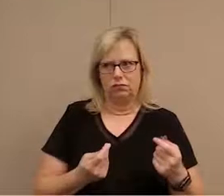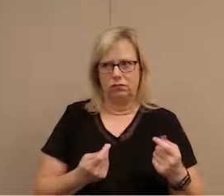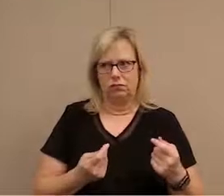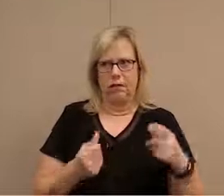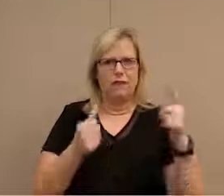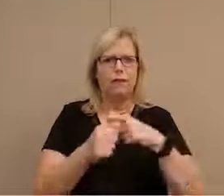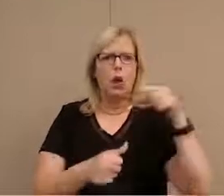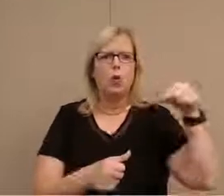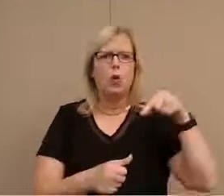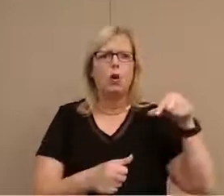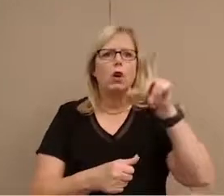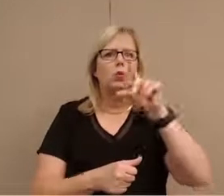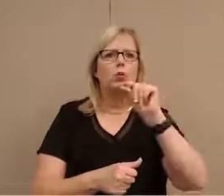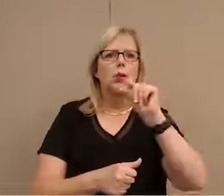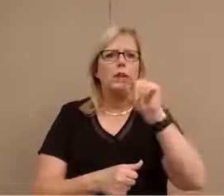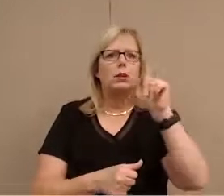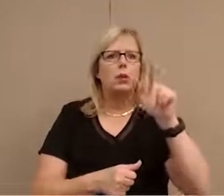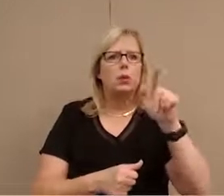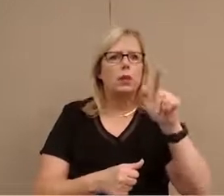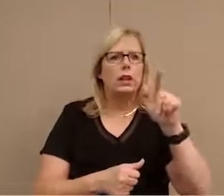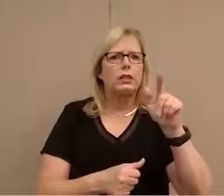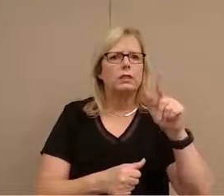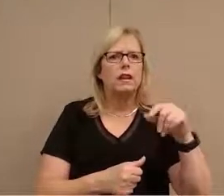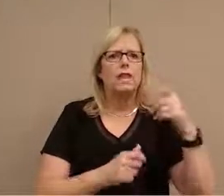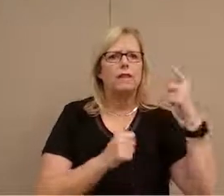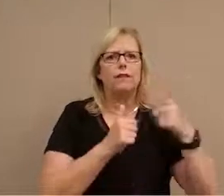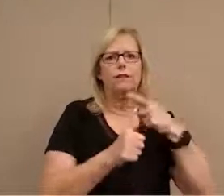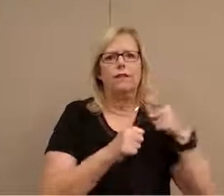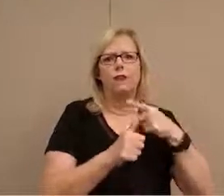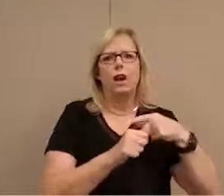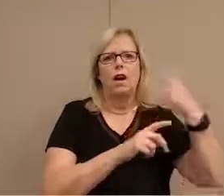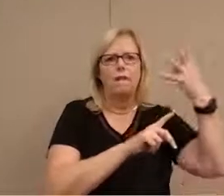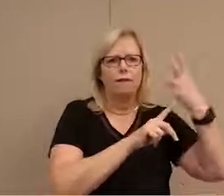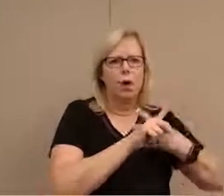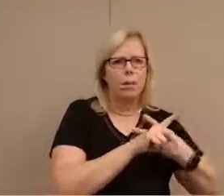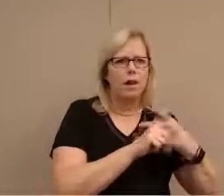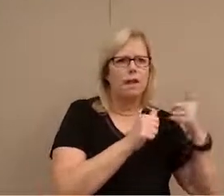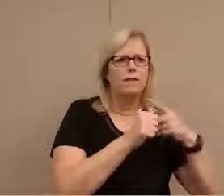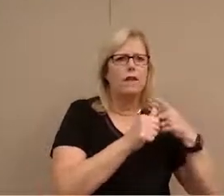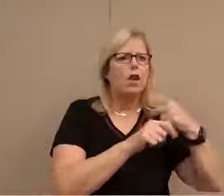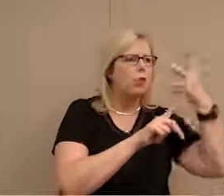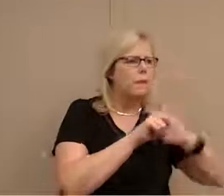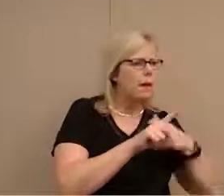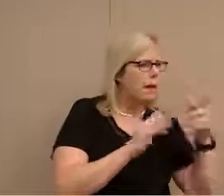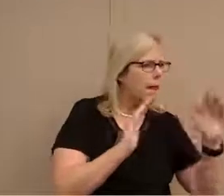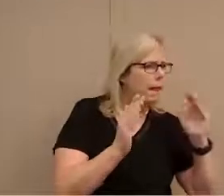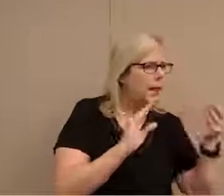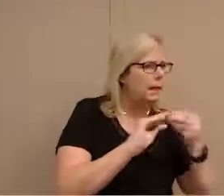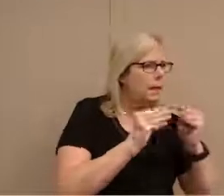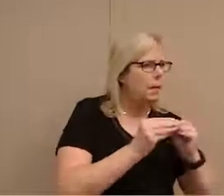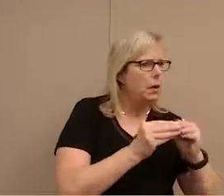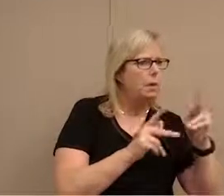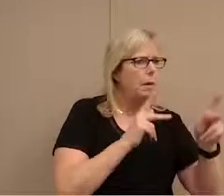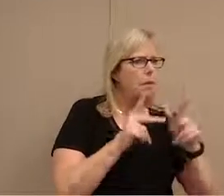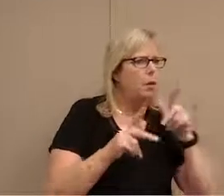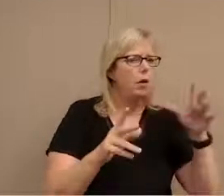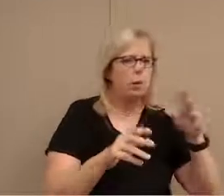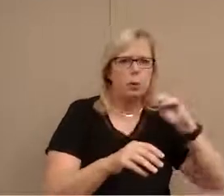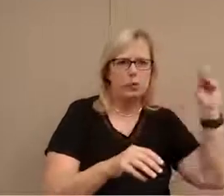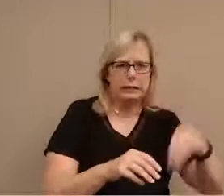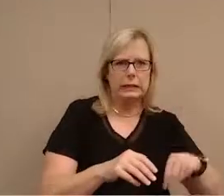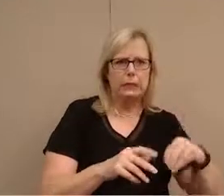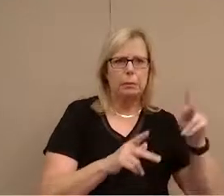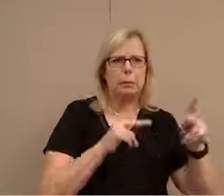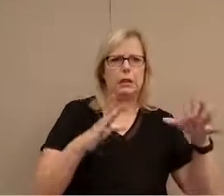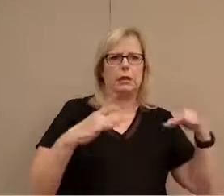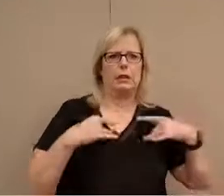first quarter of 2021 and second quarter. And if you look at the first quarter, the number of cases or percentage of cases